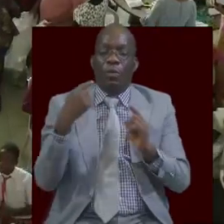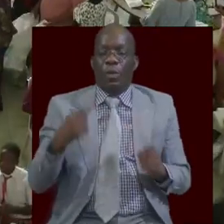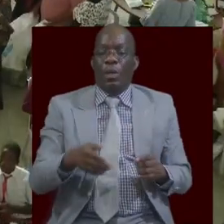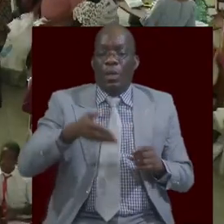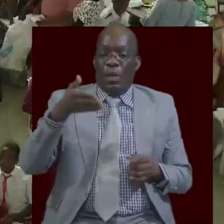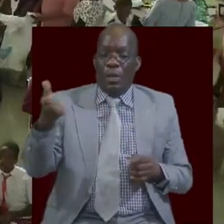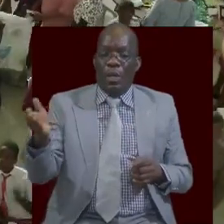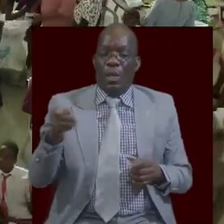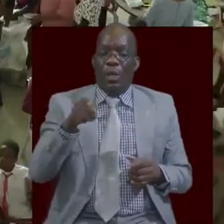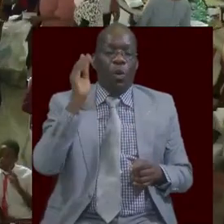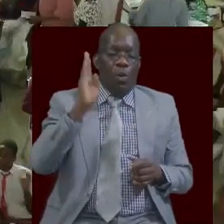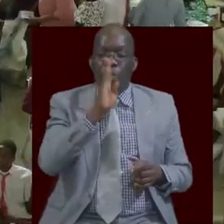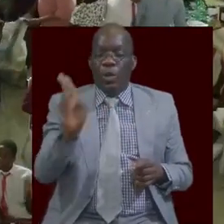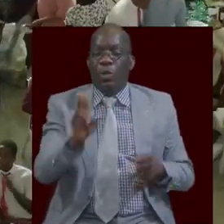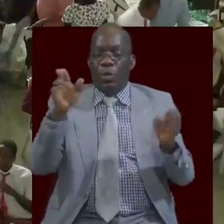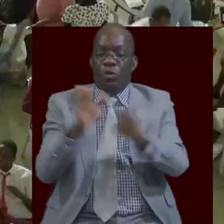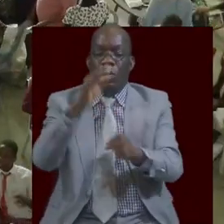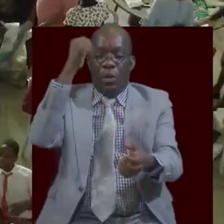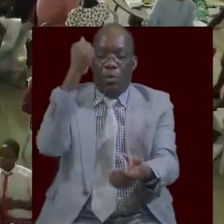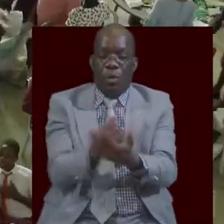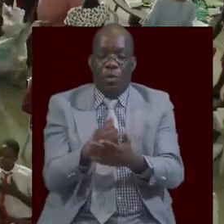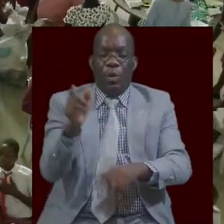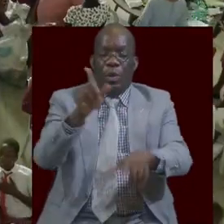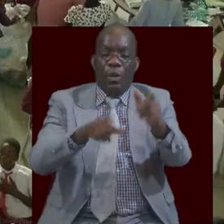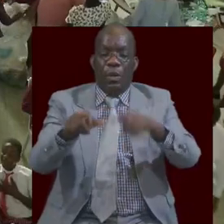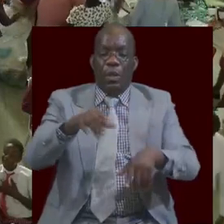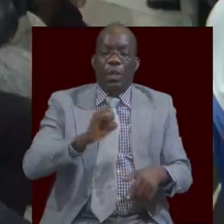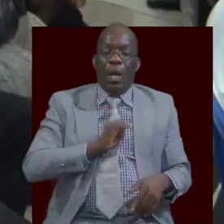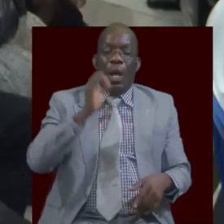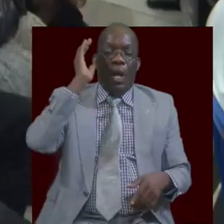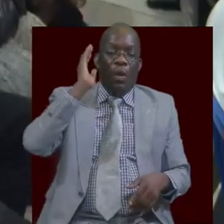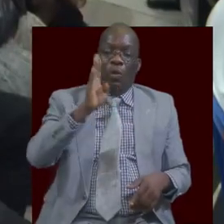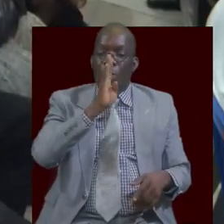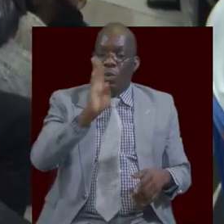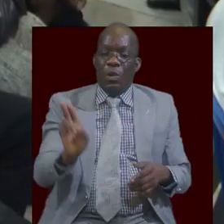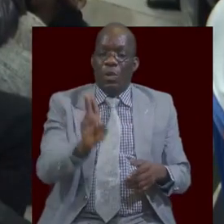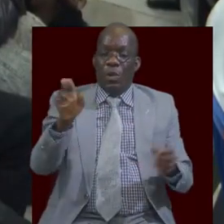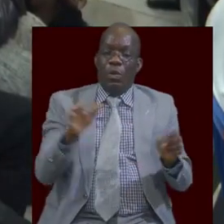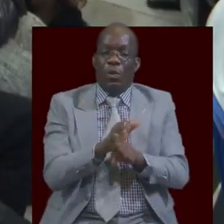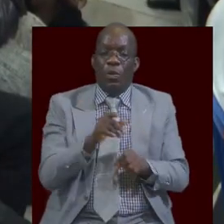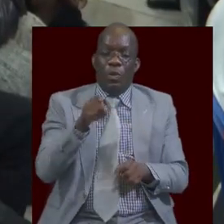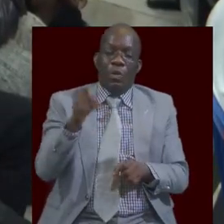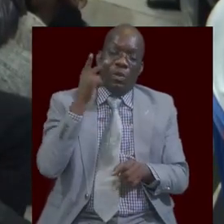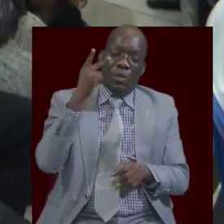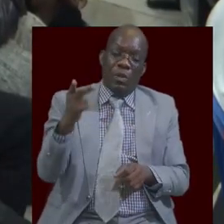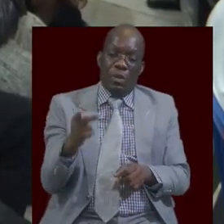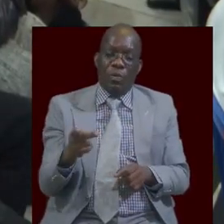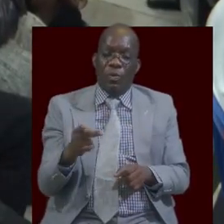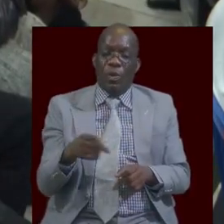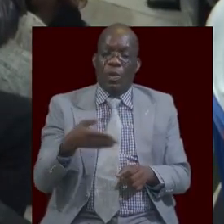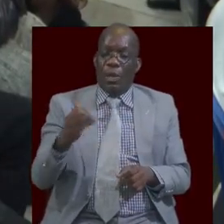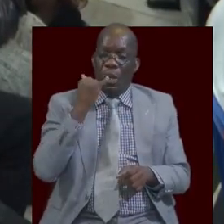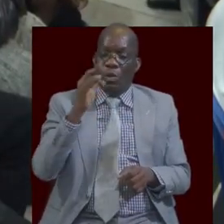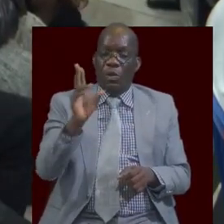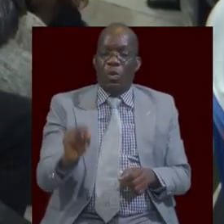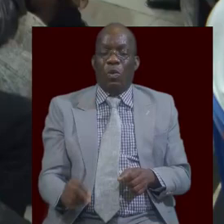be useful. I will be useful. You see, there's no point. I